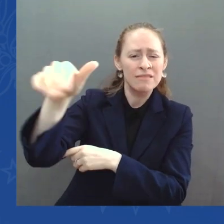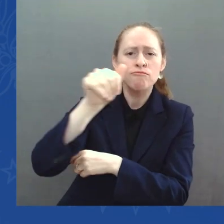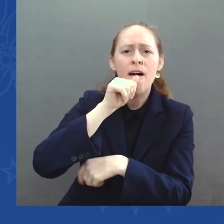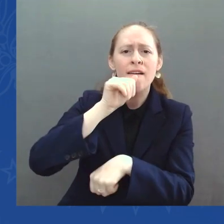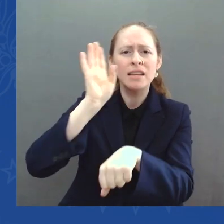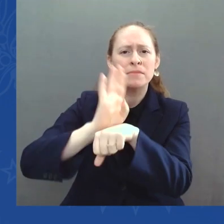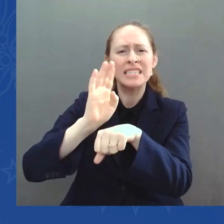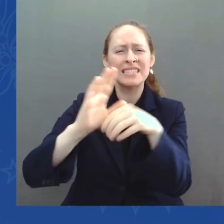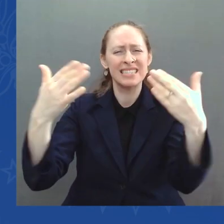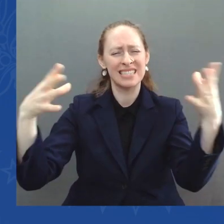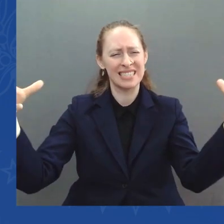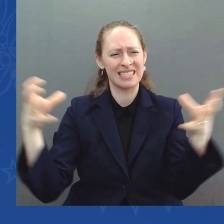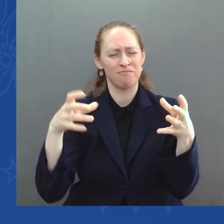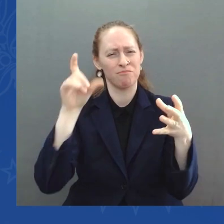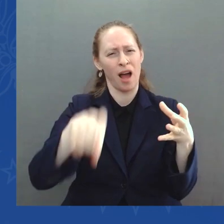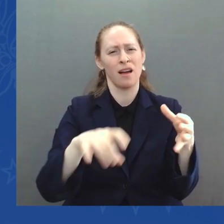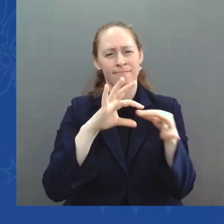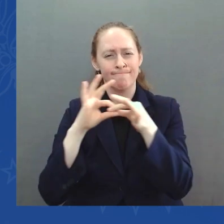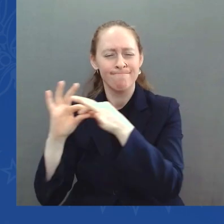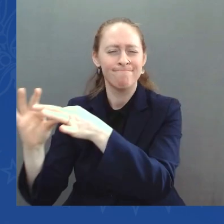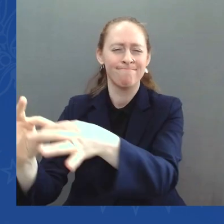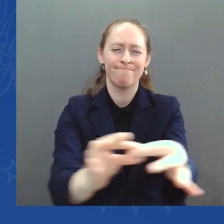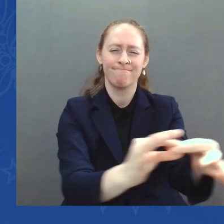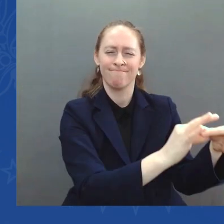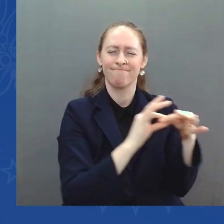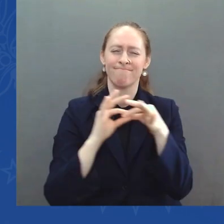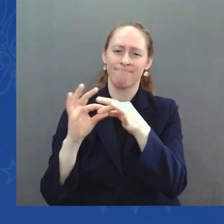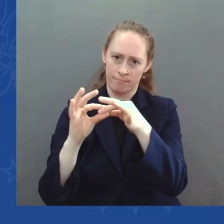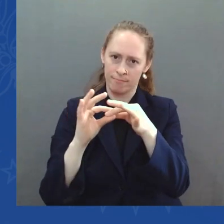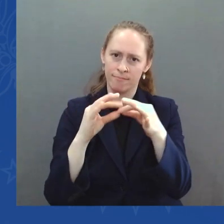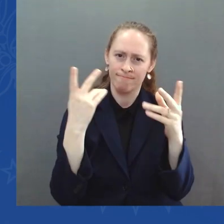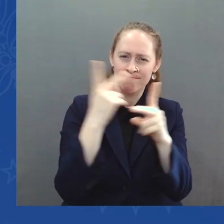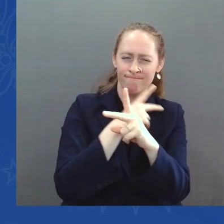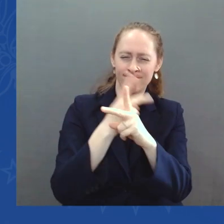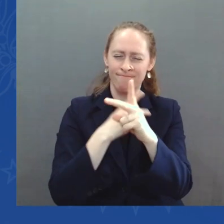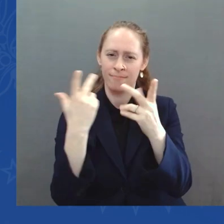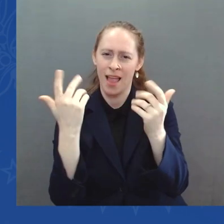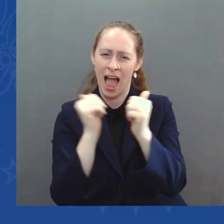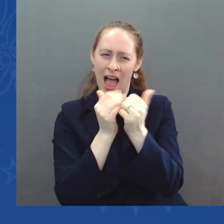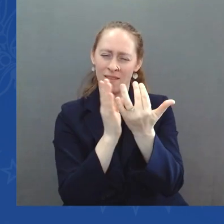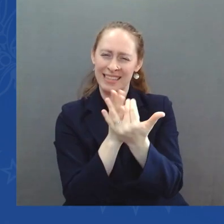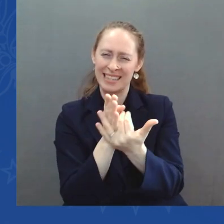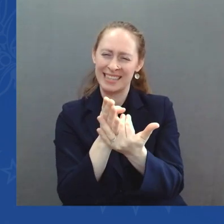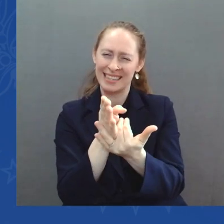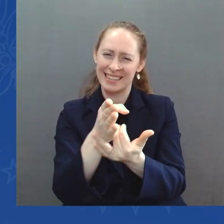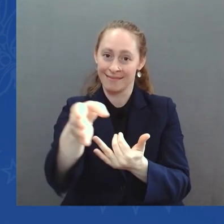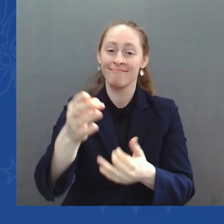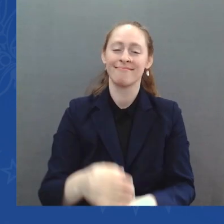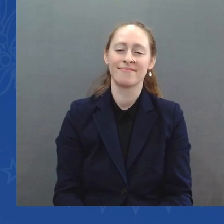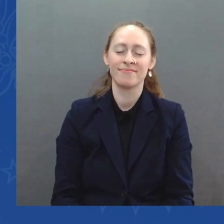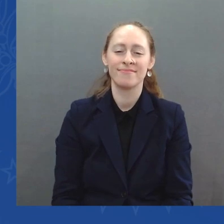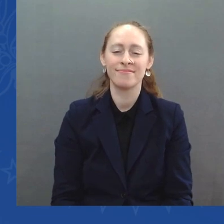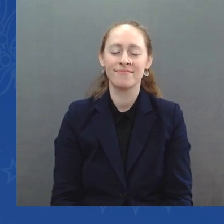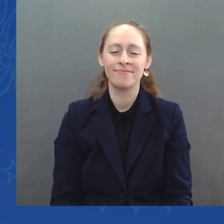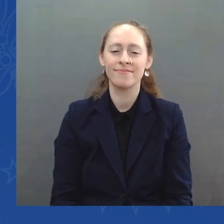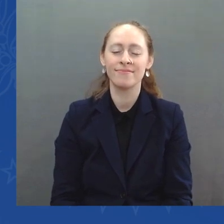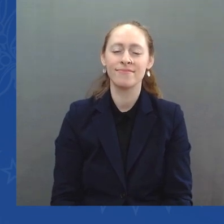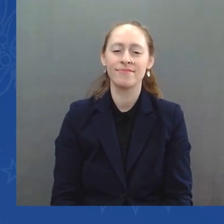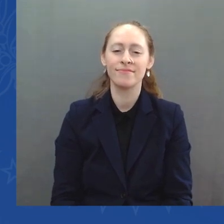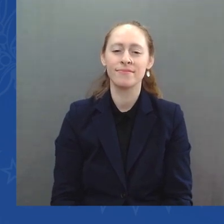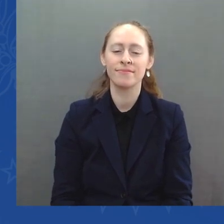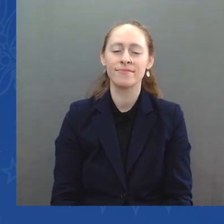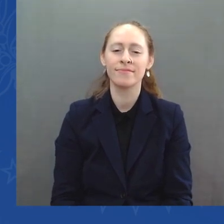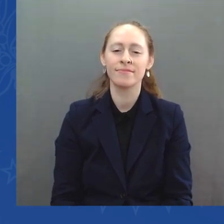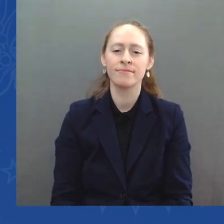no stone unturned, and we were able to do it because Congress worked with us and provided us the necessary funding.